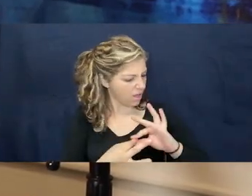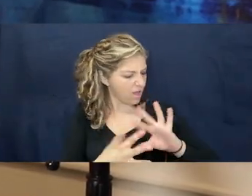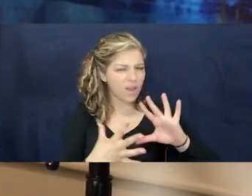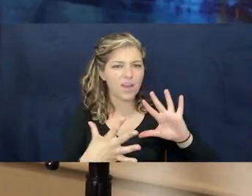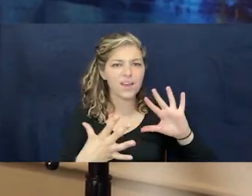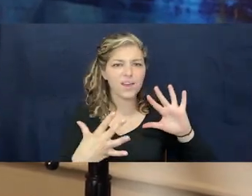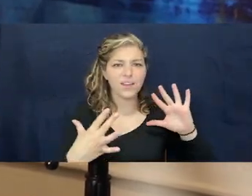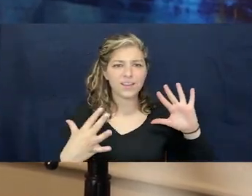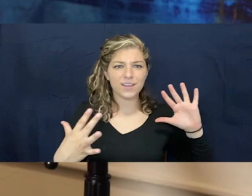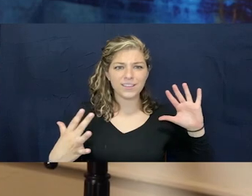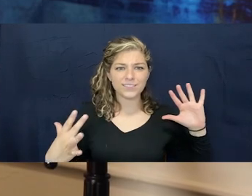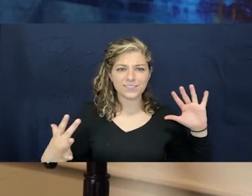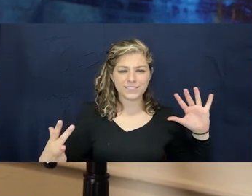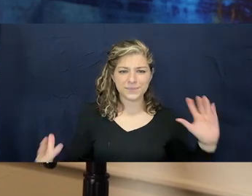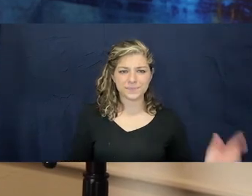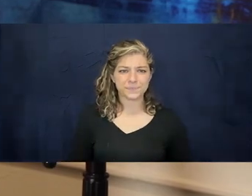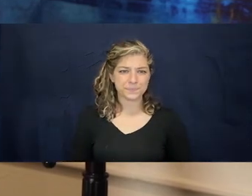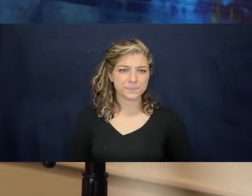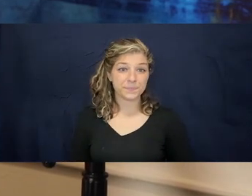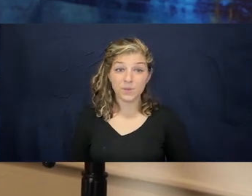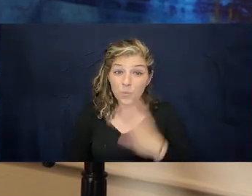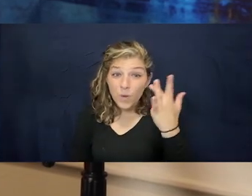making me lose my mind.